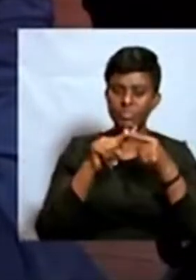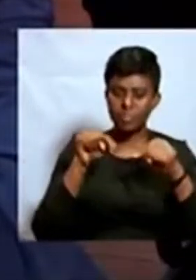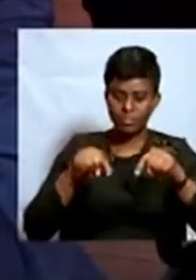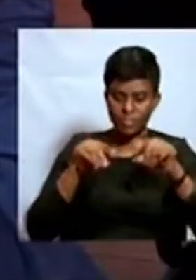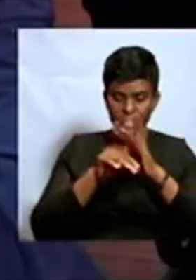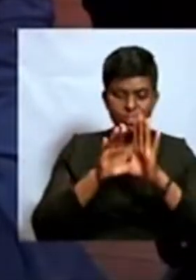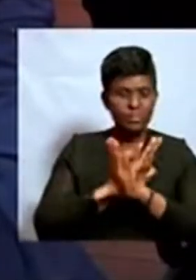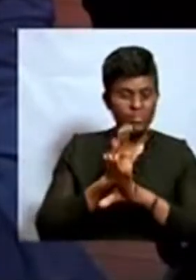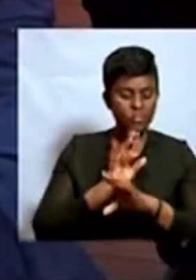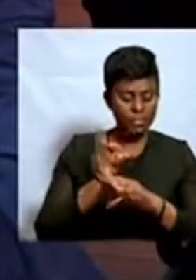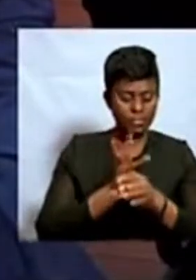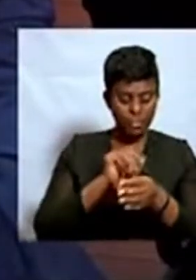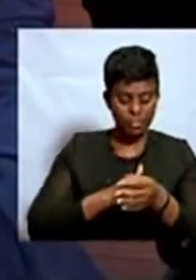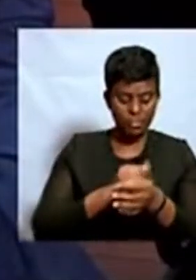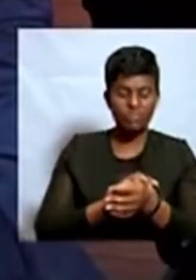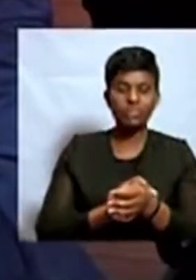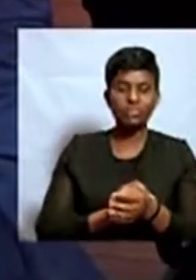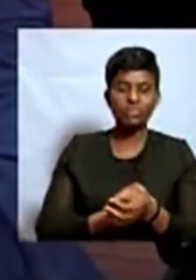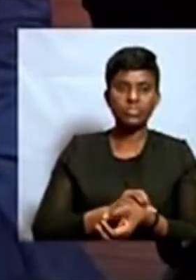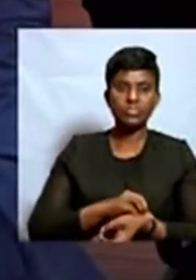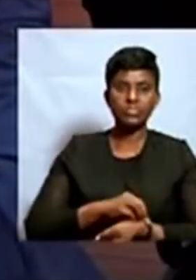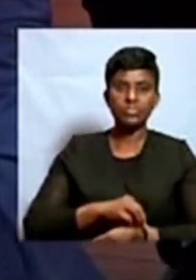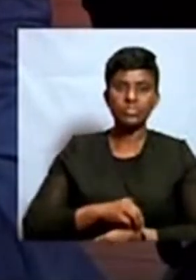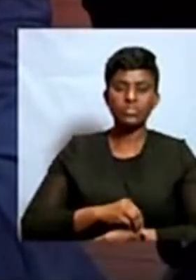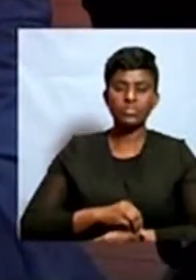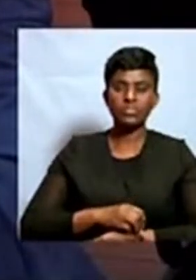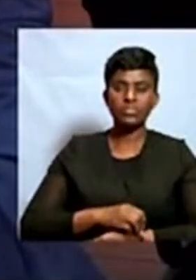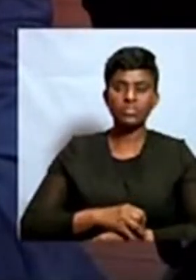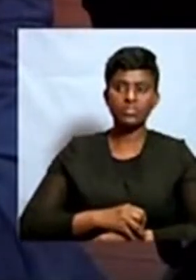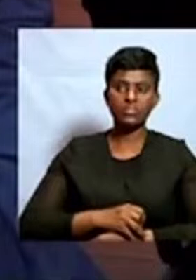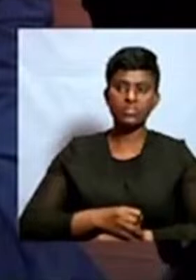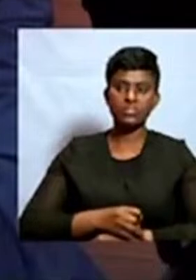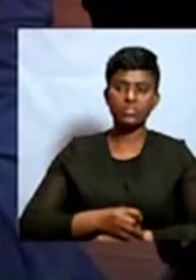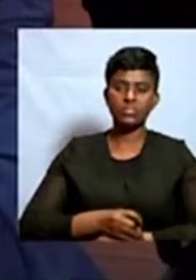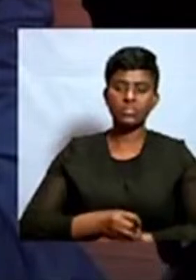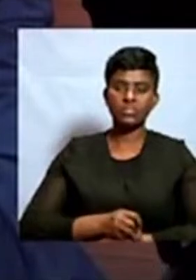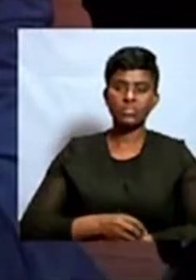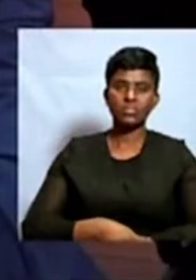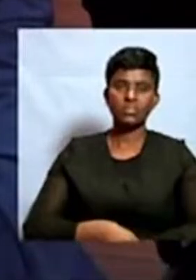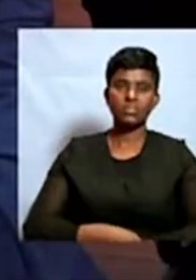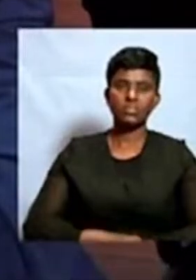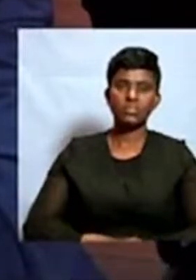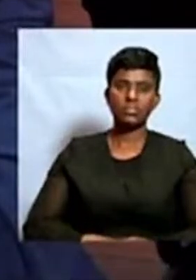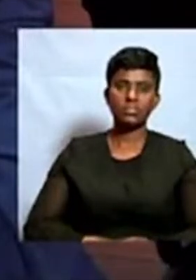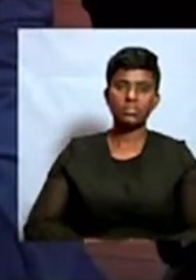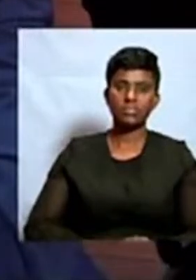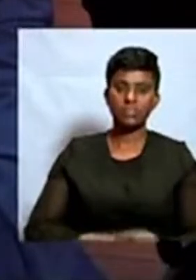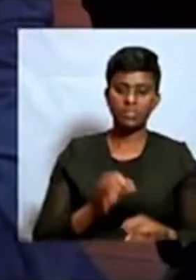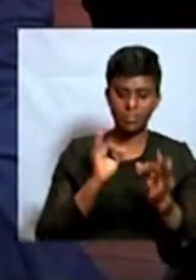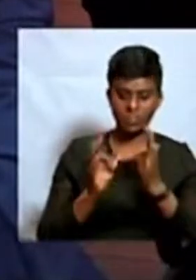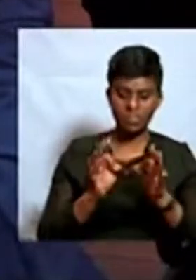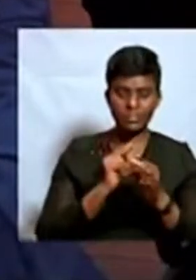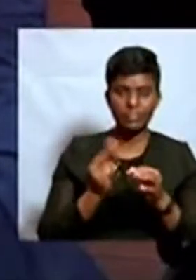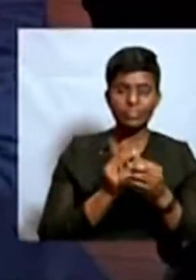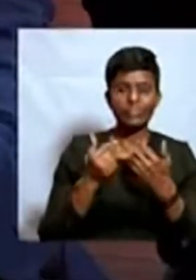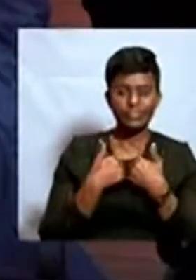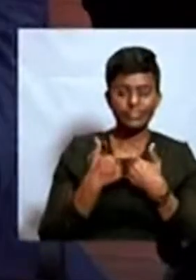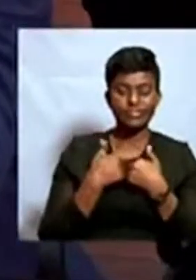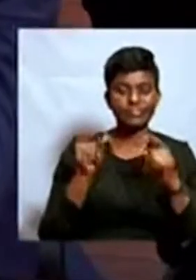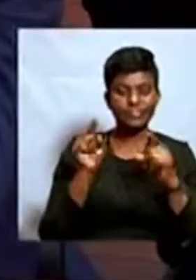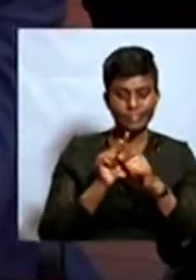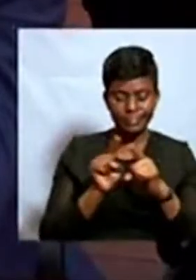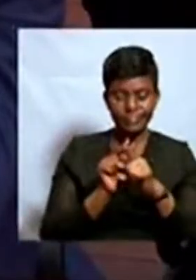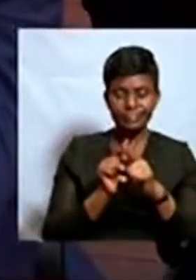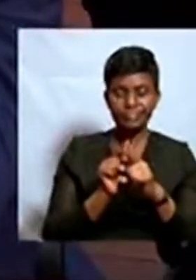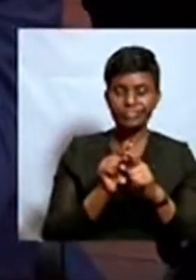Zambia, we are still an emerging market. So if you consider the passenger